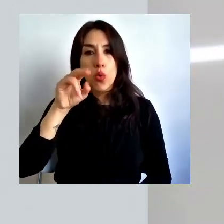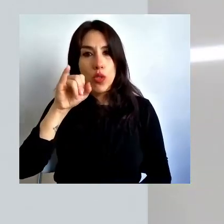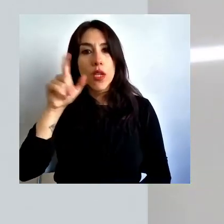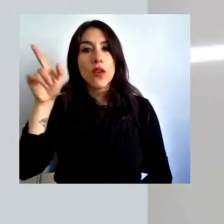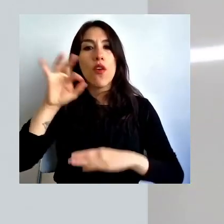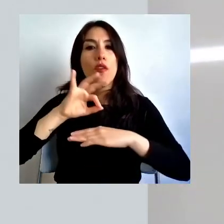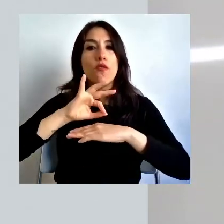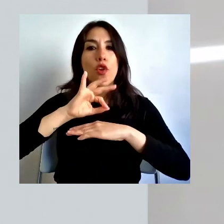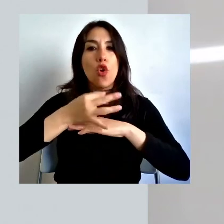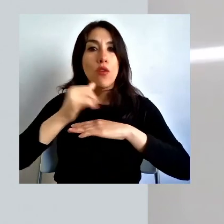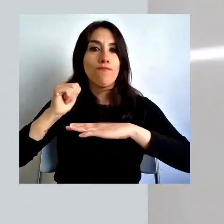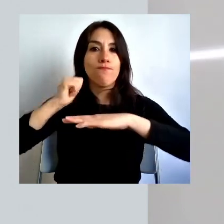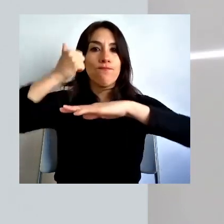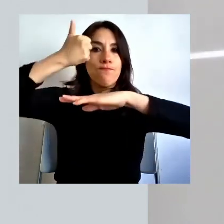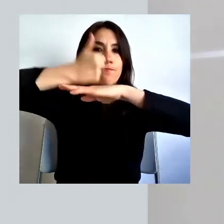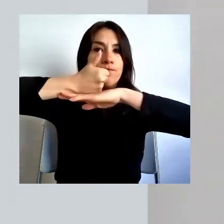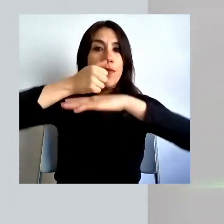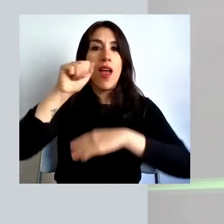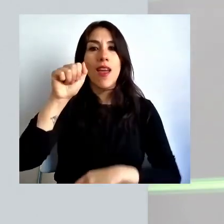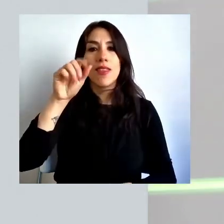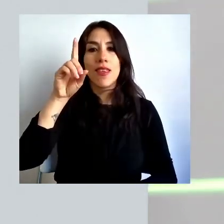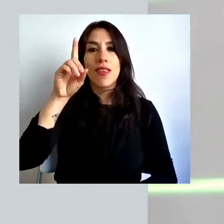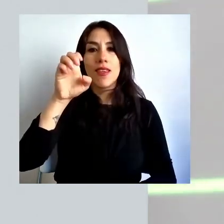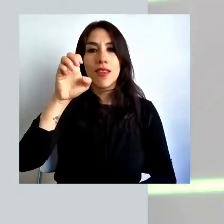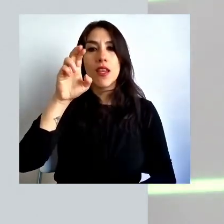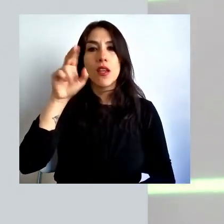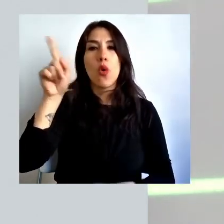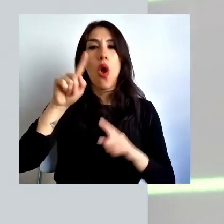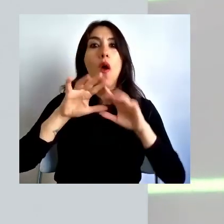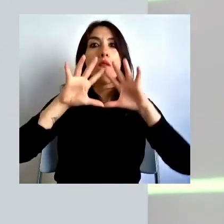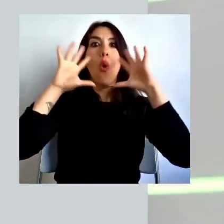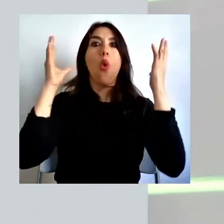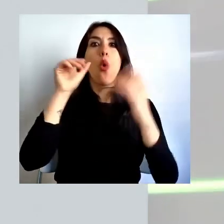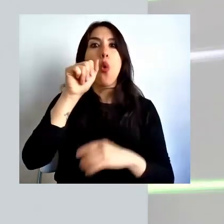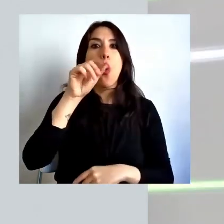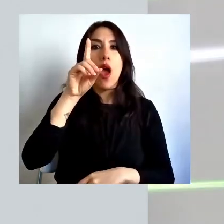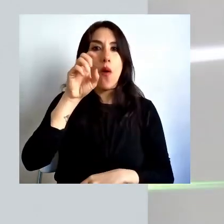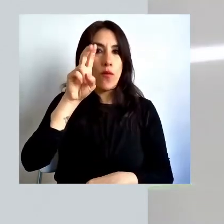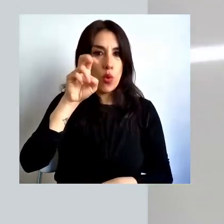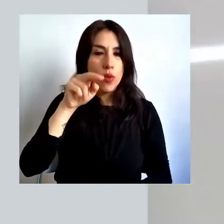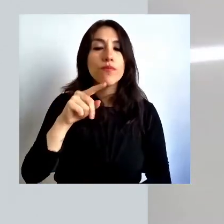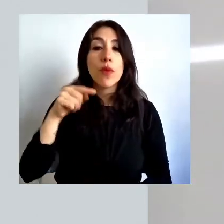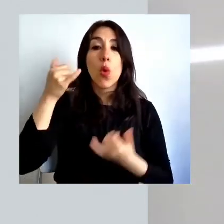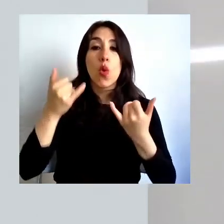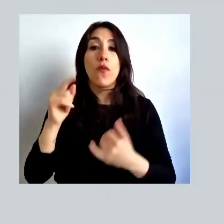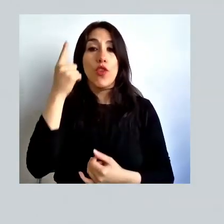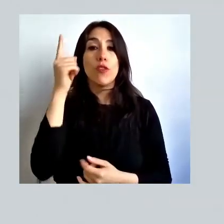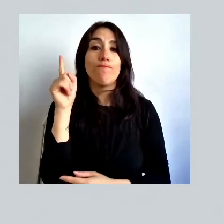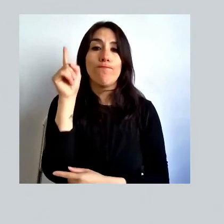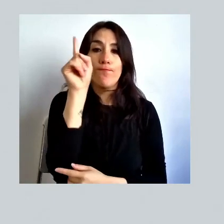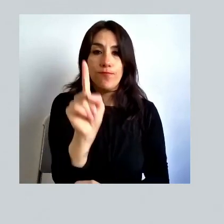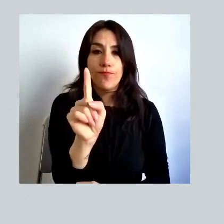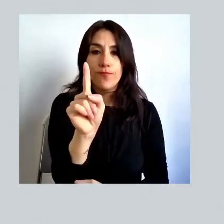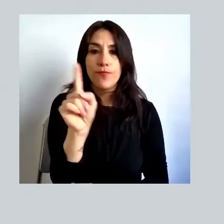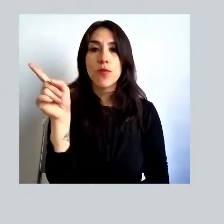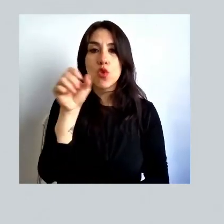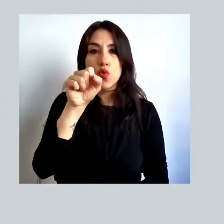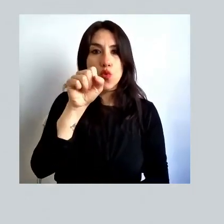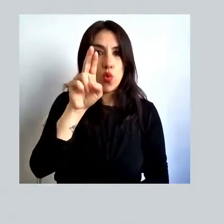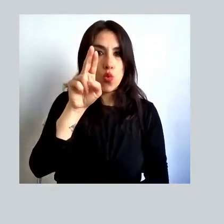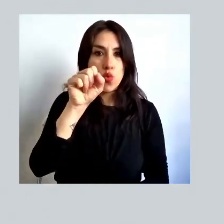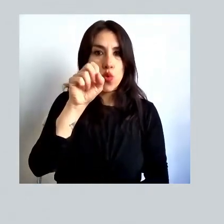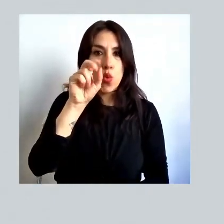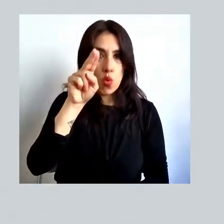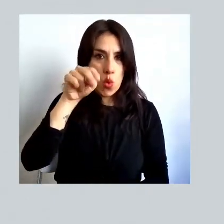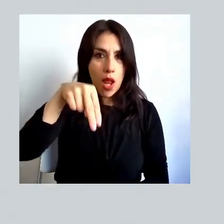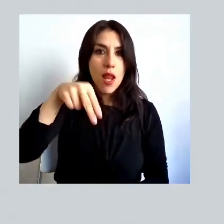at Accenture. I have the special mission of introducing our first speaker, Susan Scott Parker,